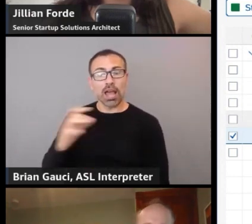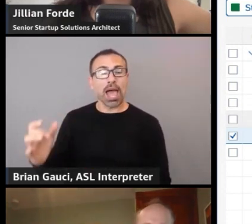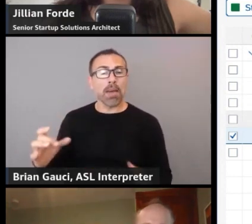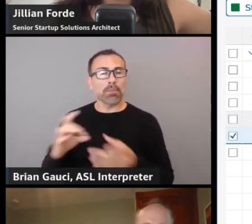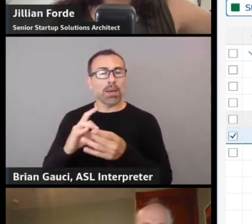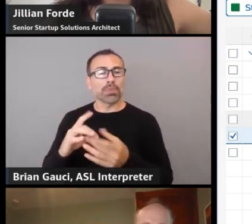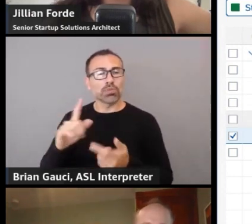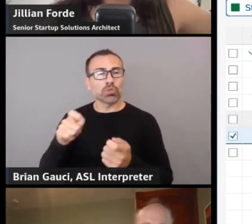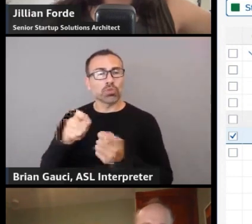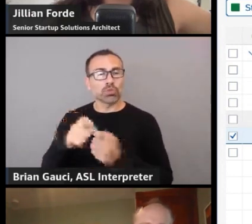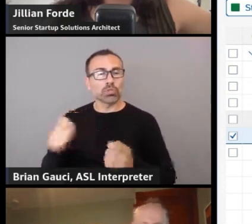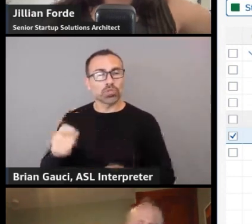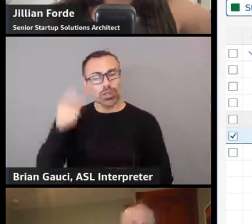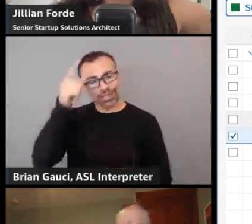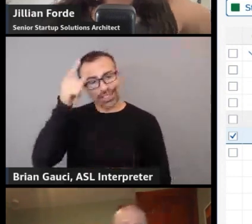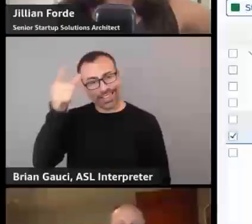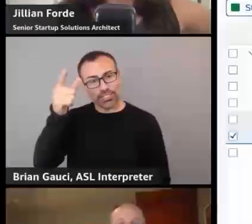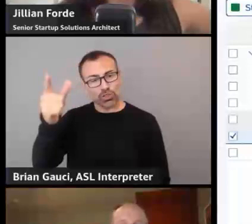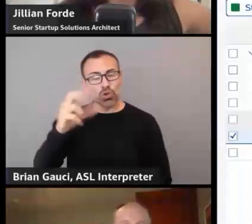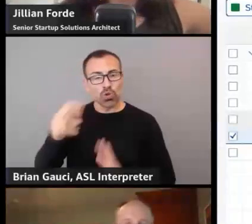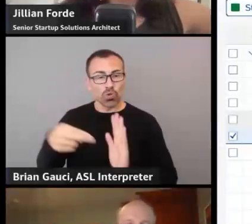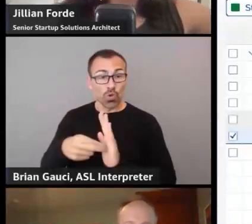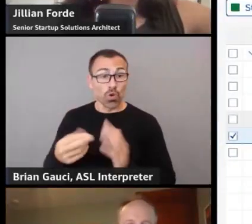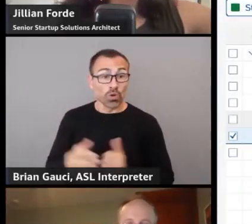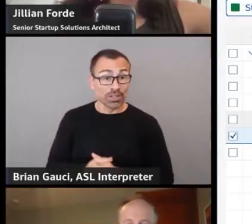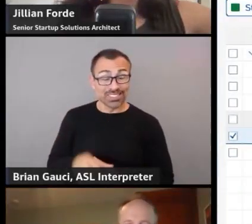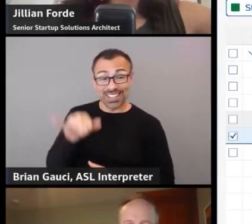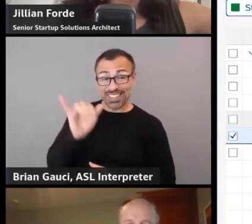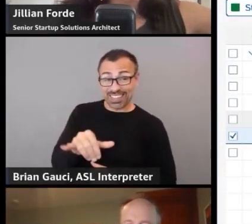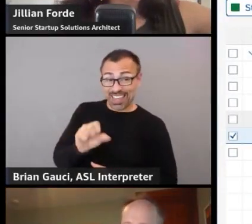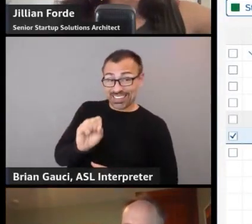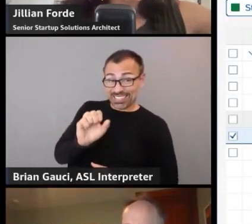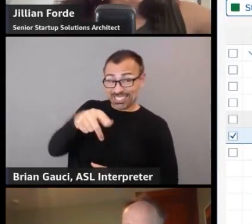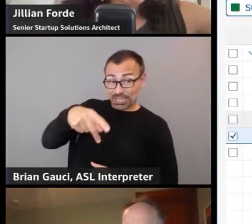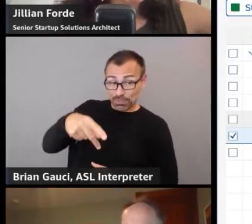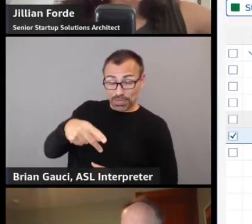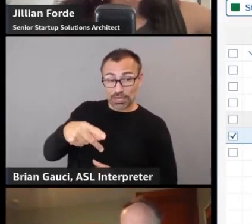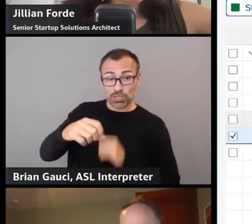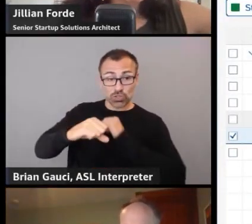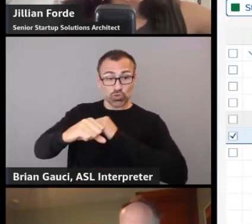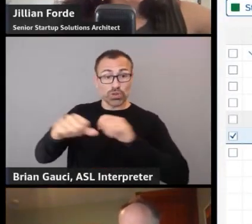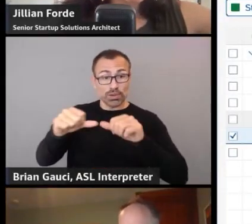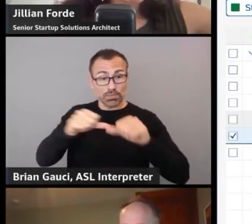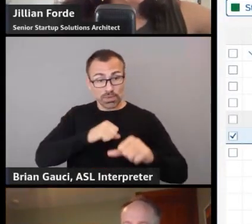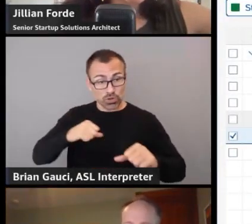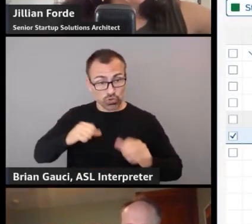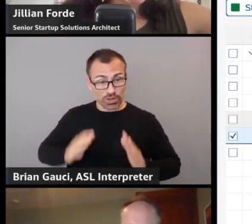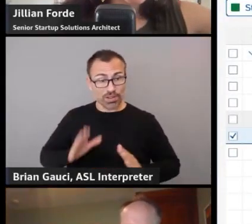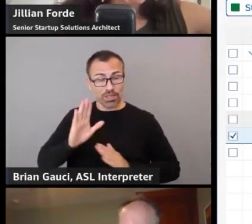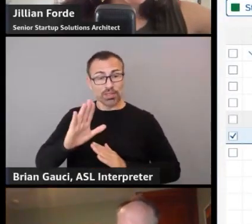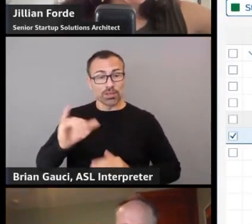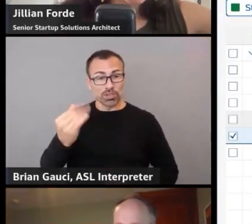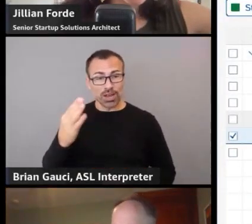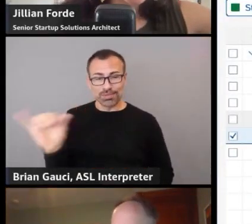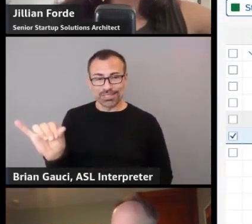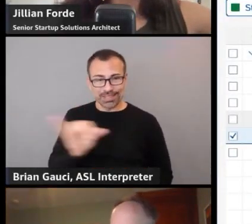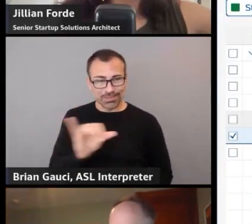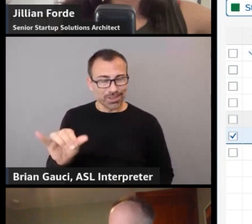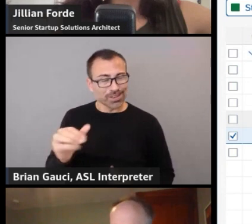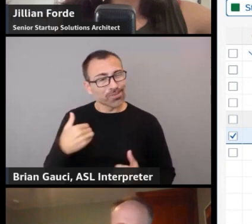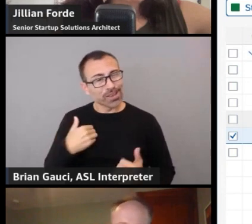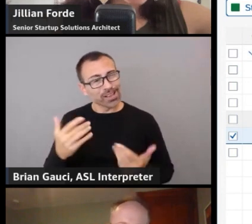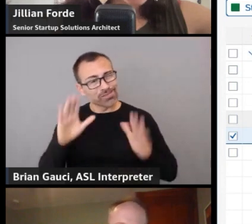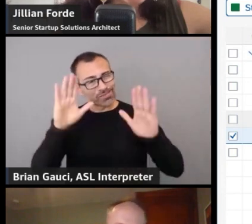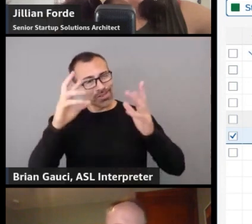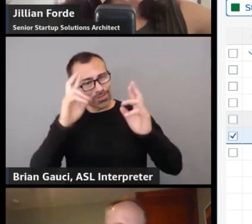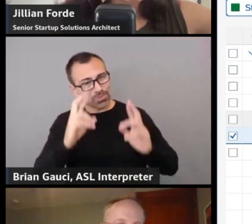logical role. So here, that's how the SAP security administrator does their job. We tried to have great respect for the jobs of an SAP